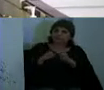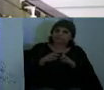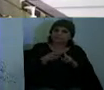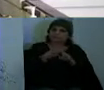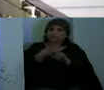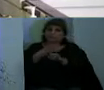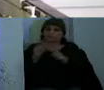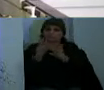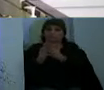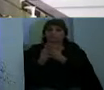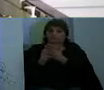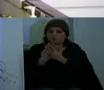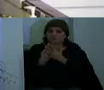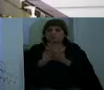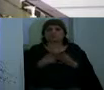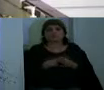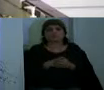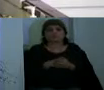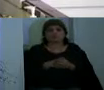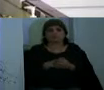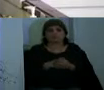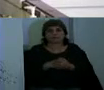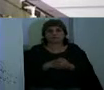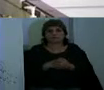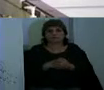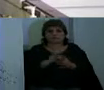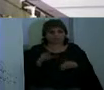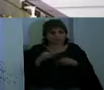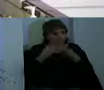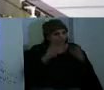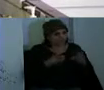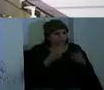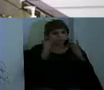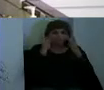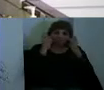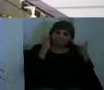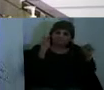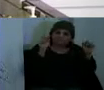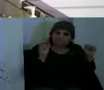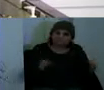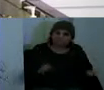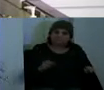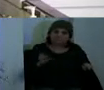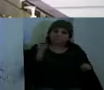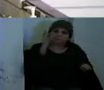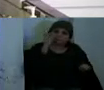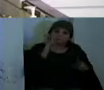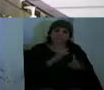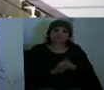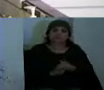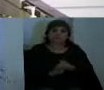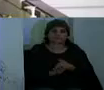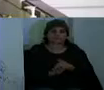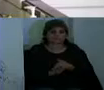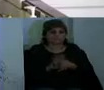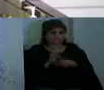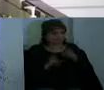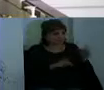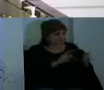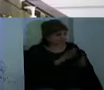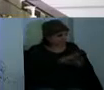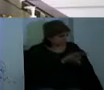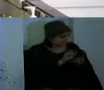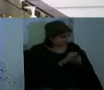captives and receiving of sight to the blind, to deliver those who are crushed, and